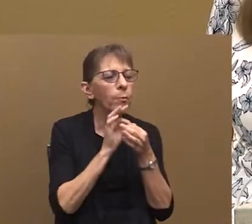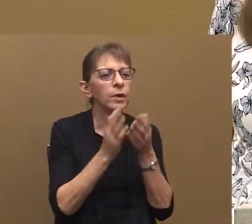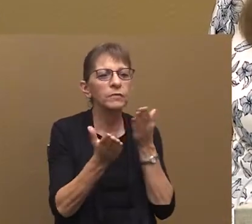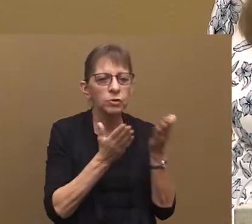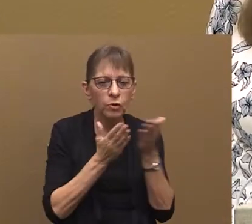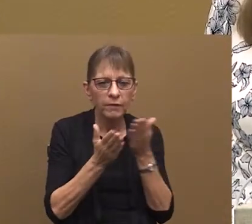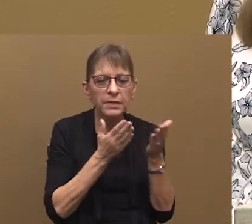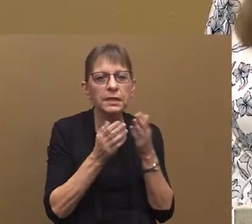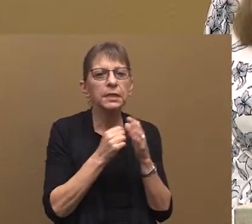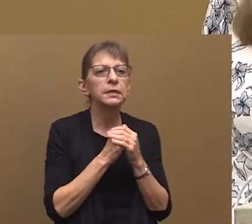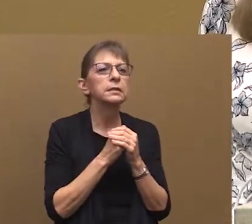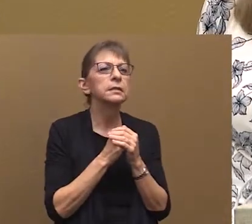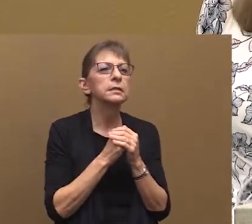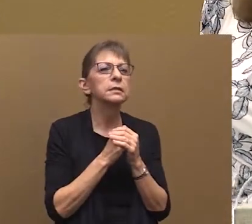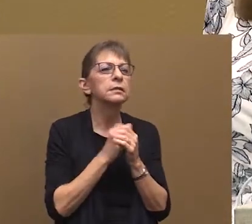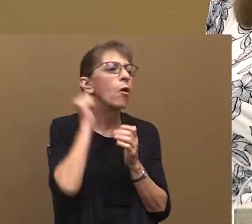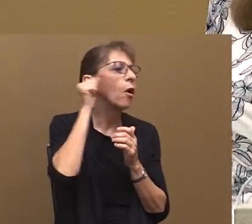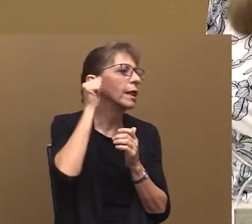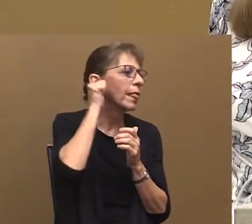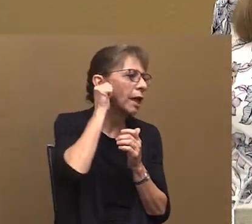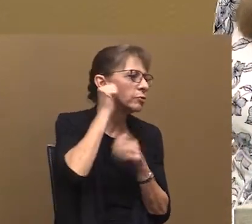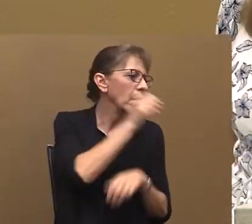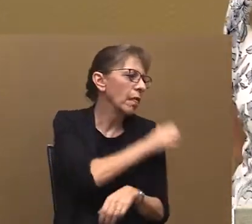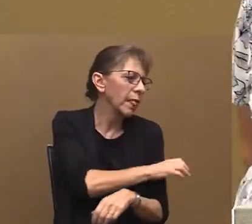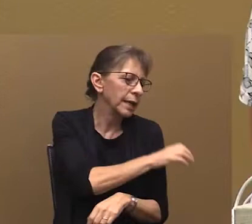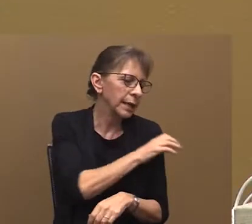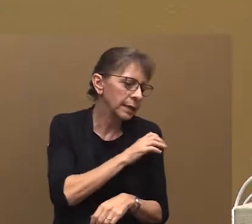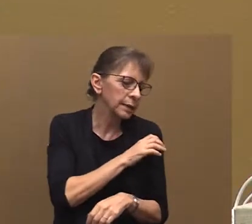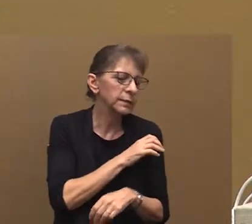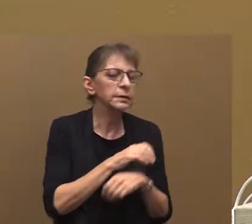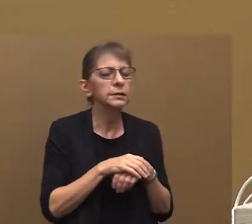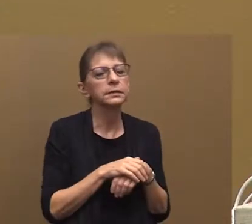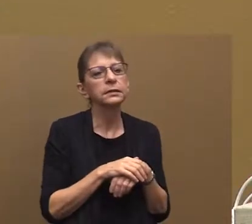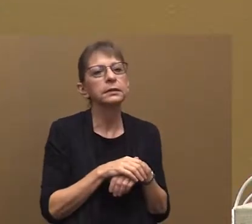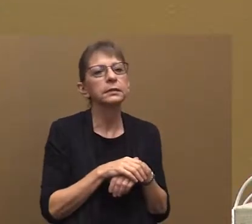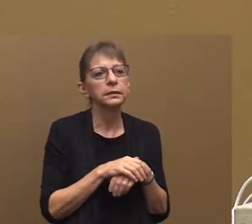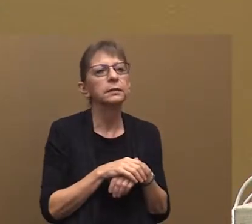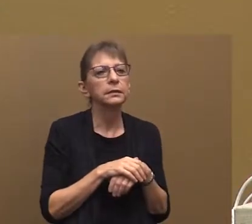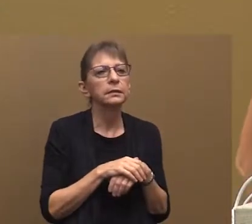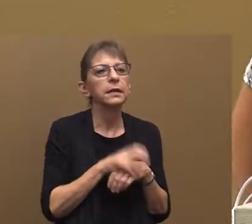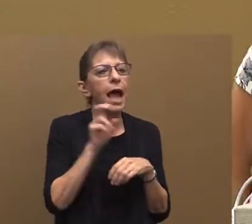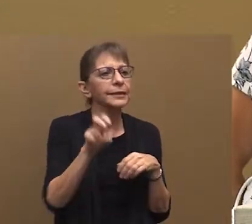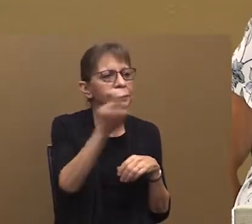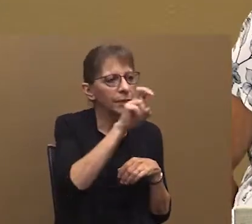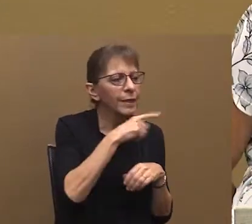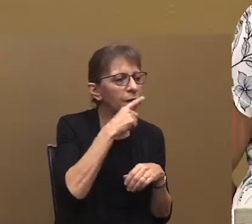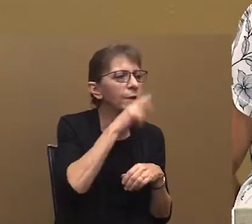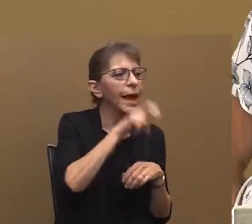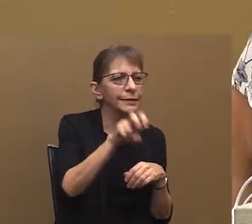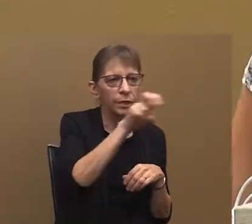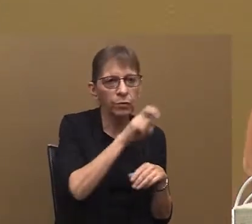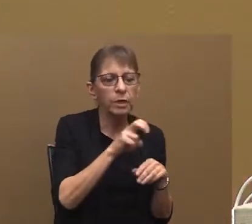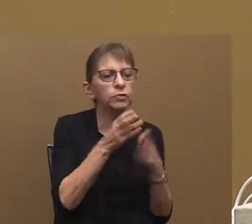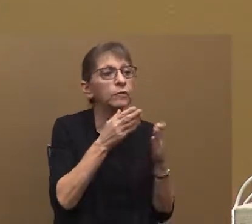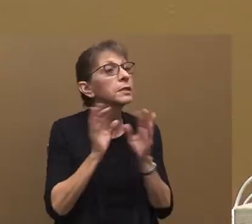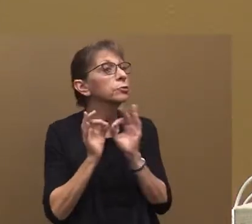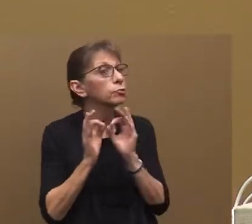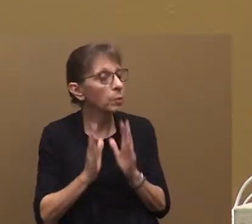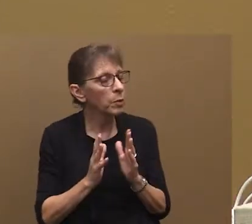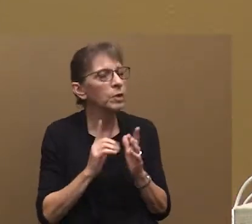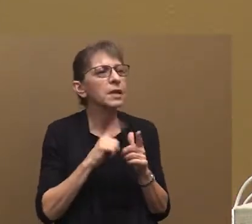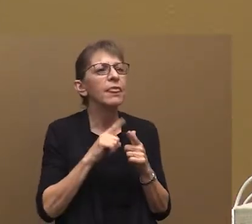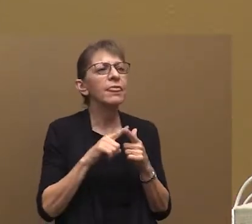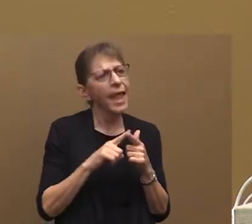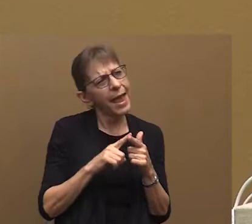cooperative services, our audiological clinics, hearing itinerant services, interpreters.